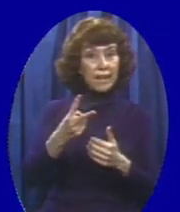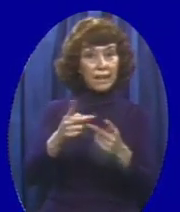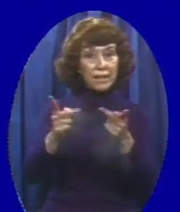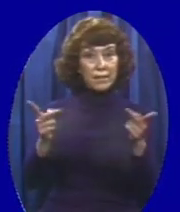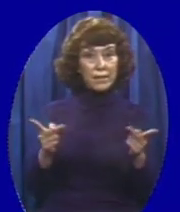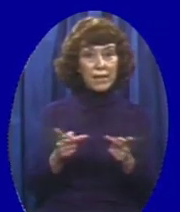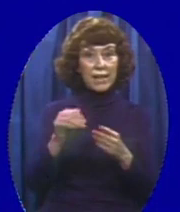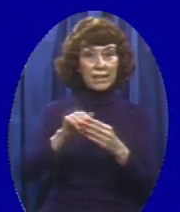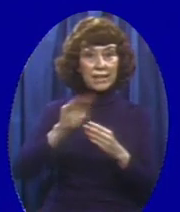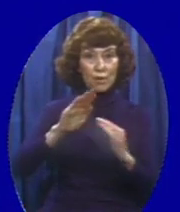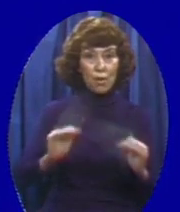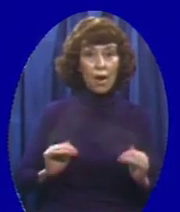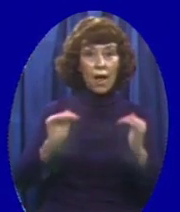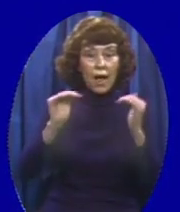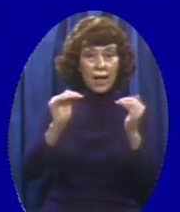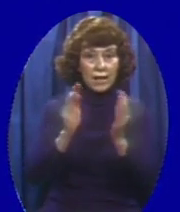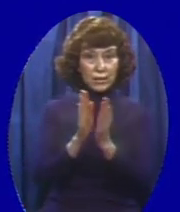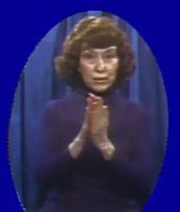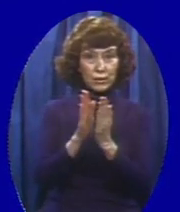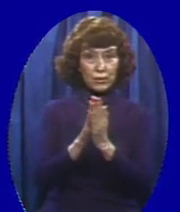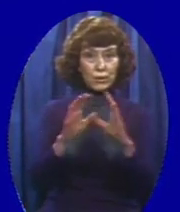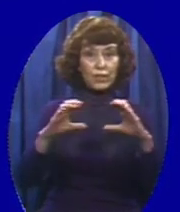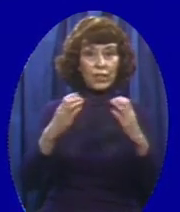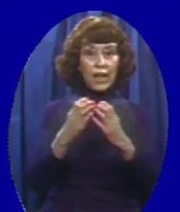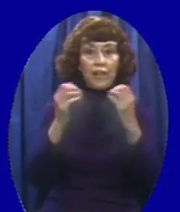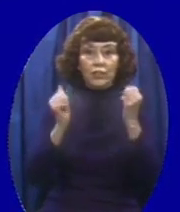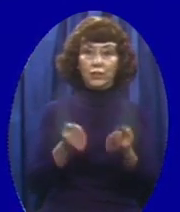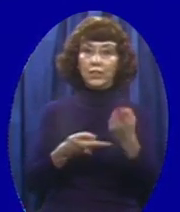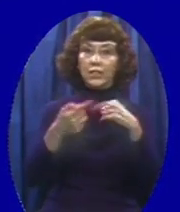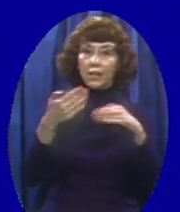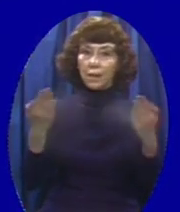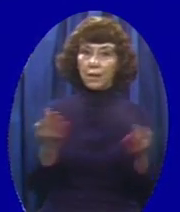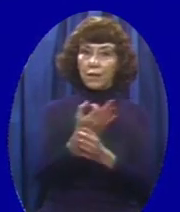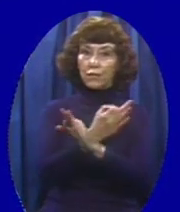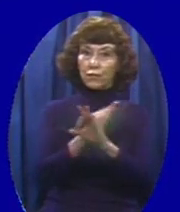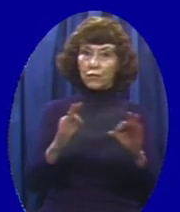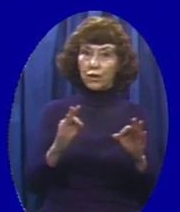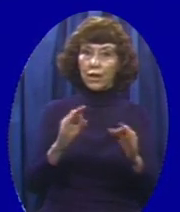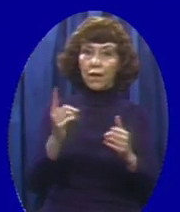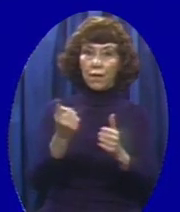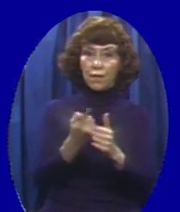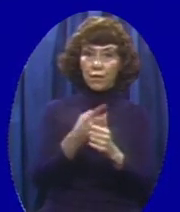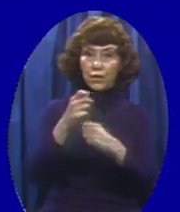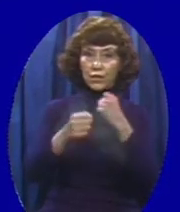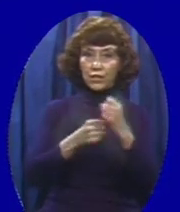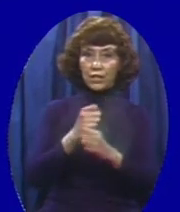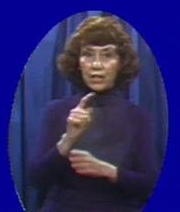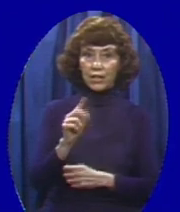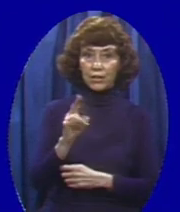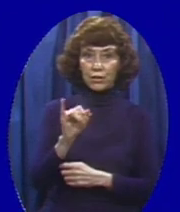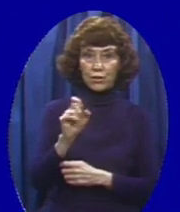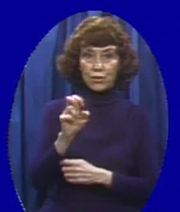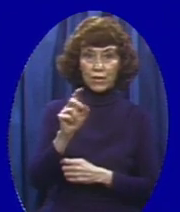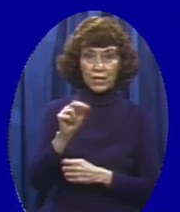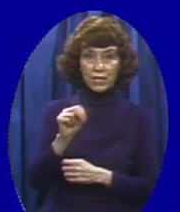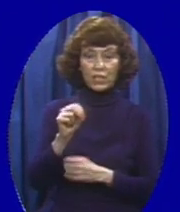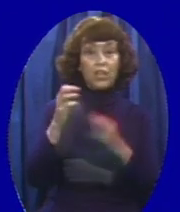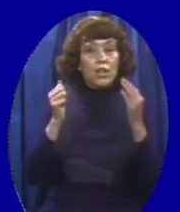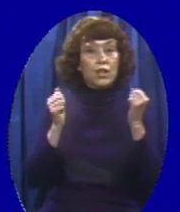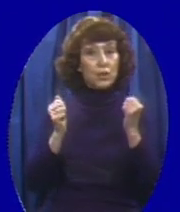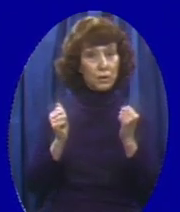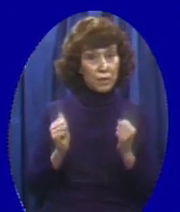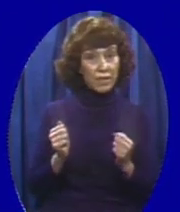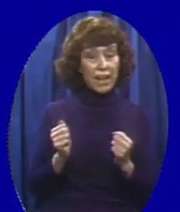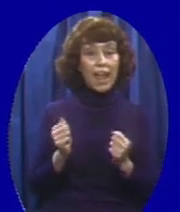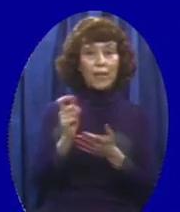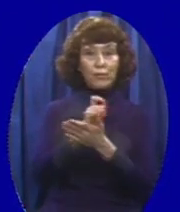Lynchburg, Virginia, or Box 505, Richmond Hill, Ontario. Get the information and become a student this fall in the